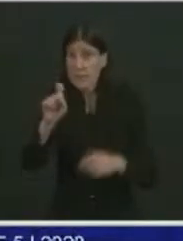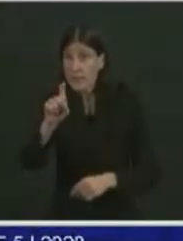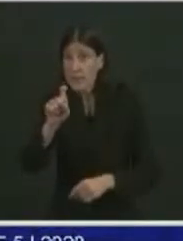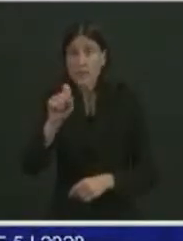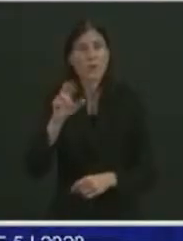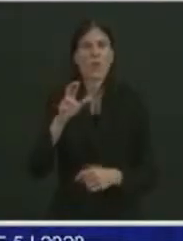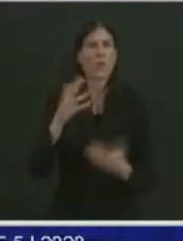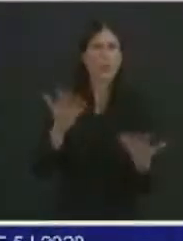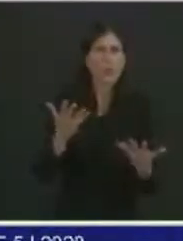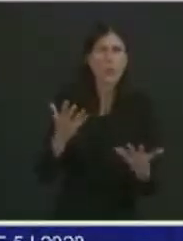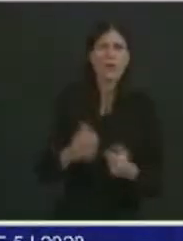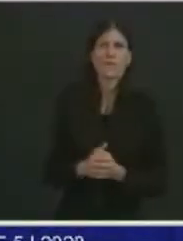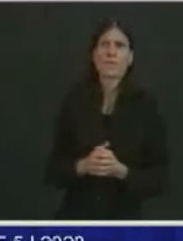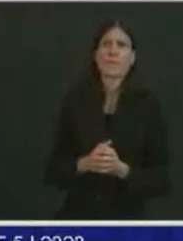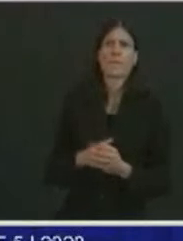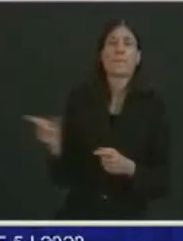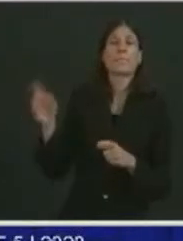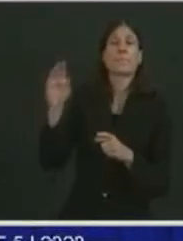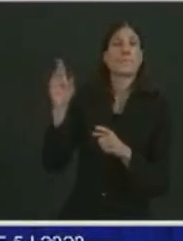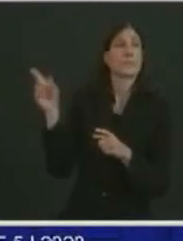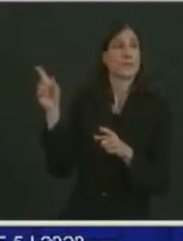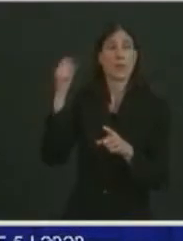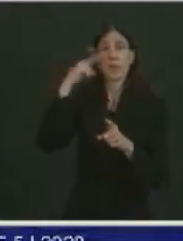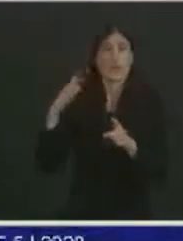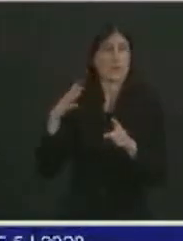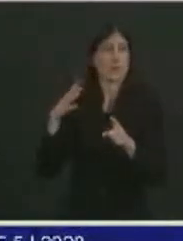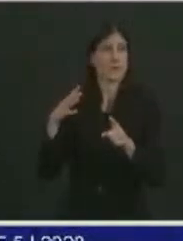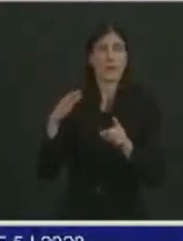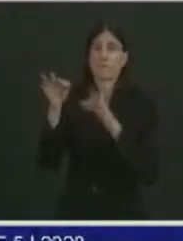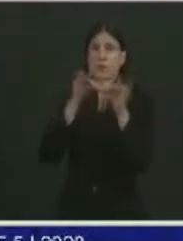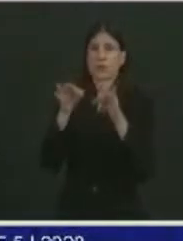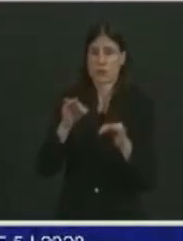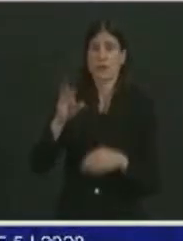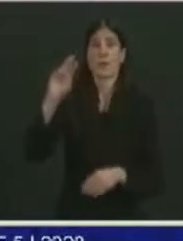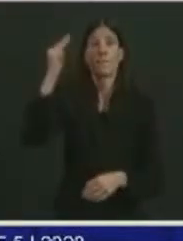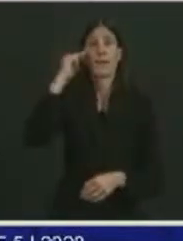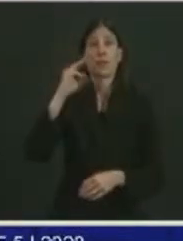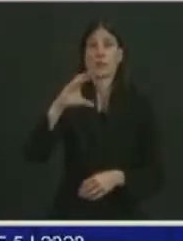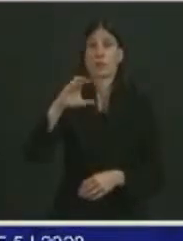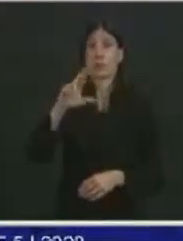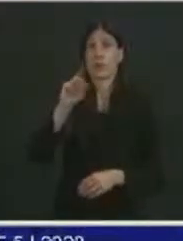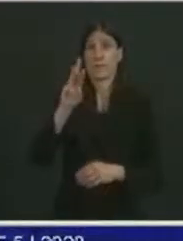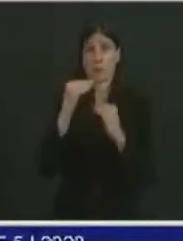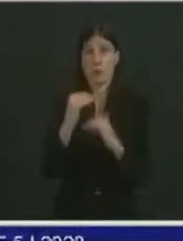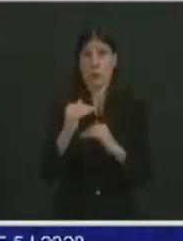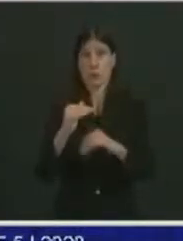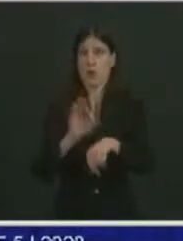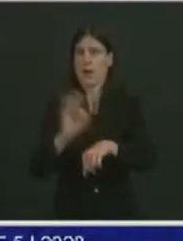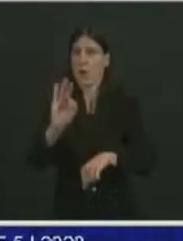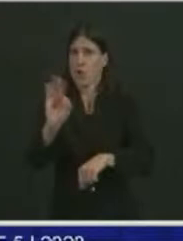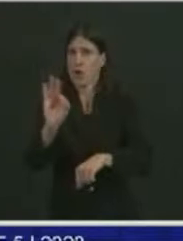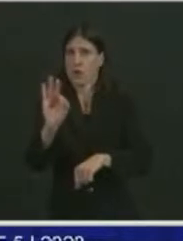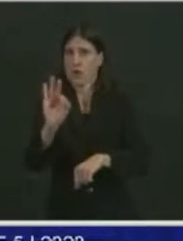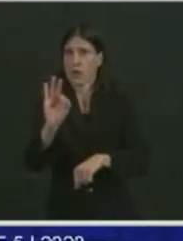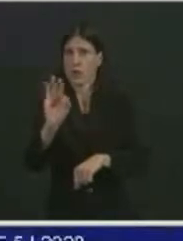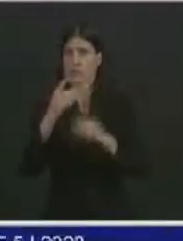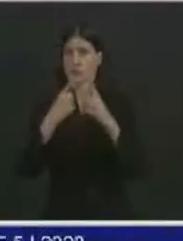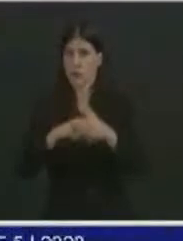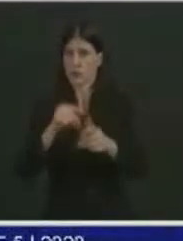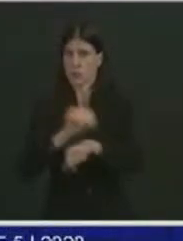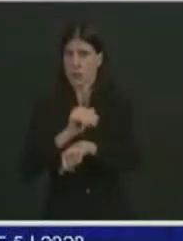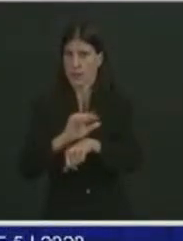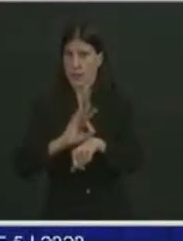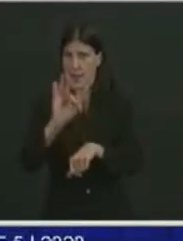o'clock. So that is in effect. But yes,